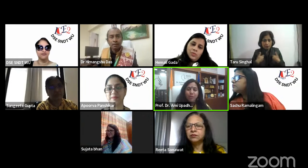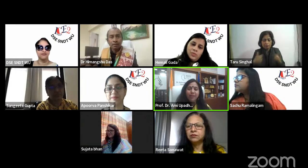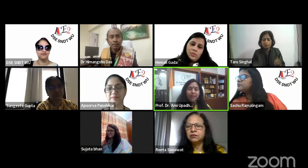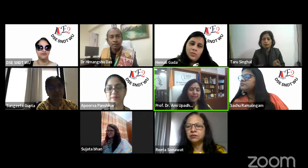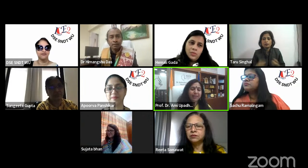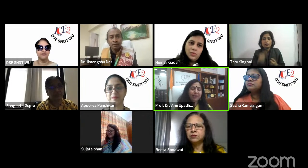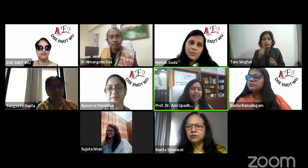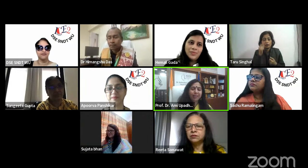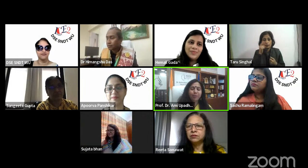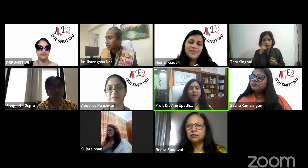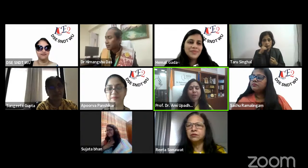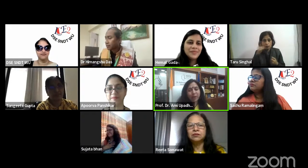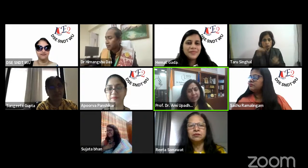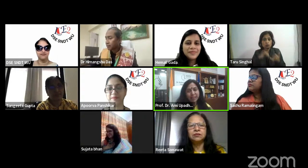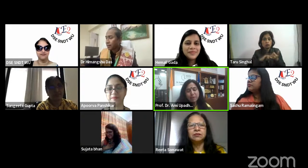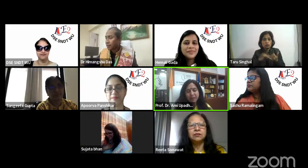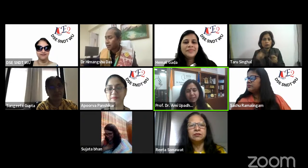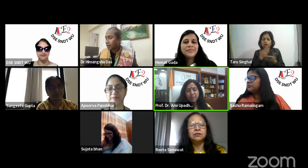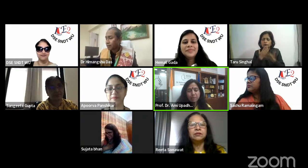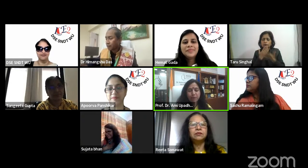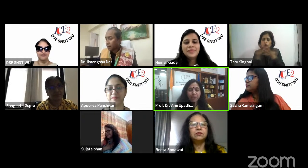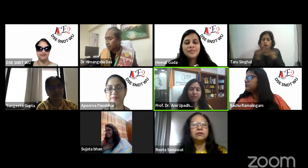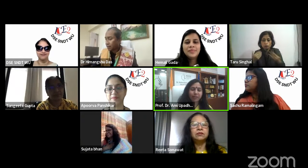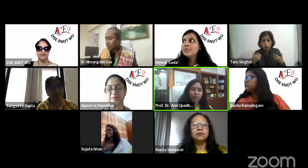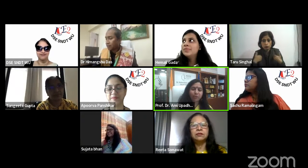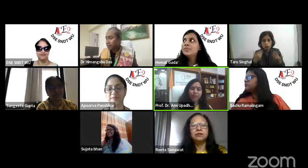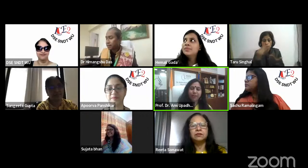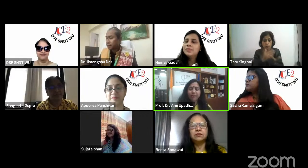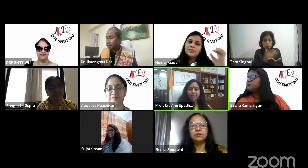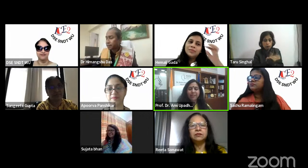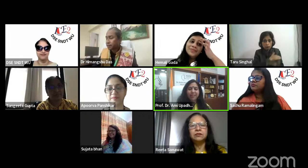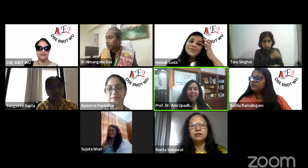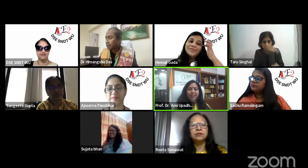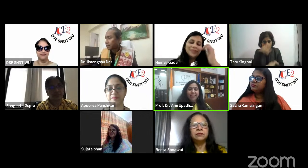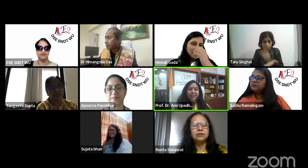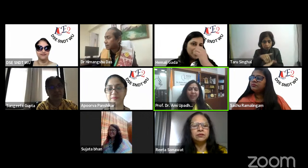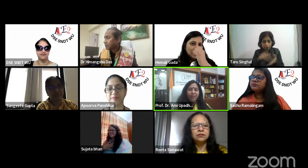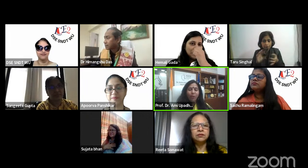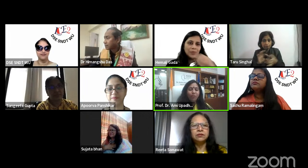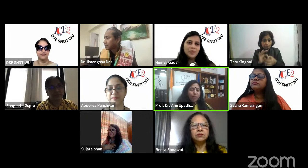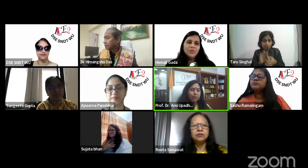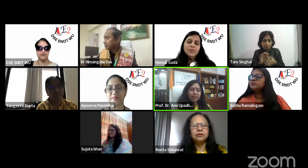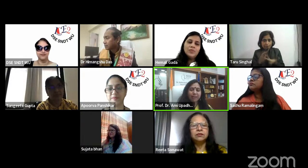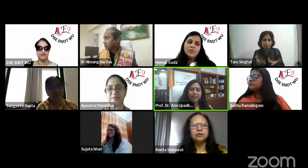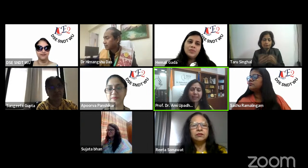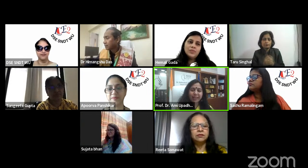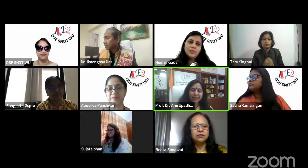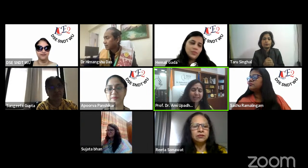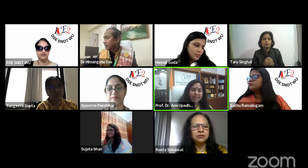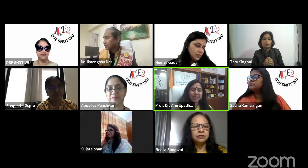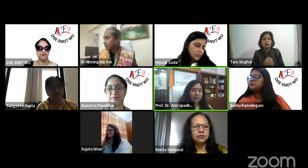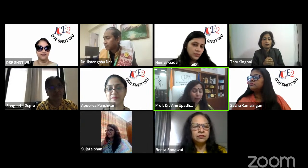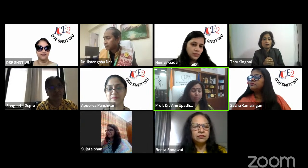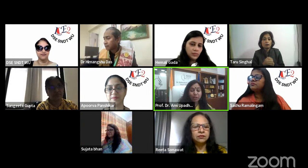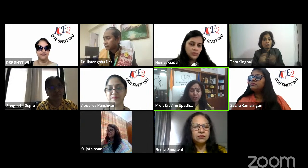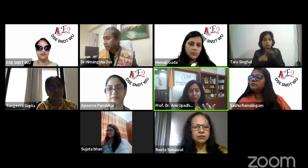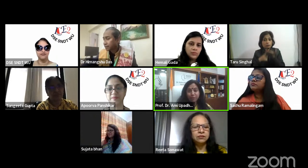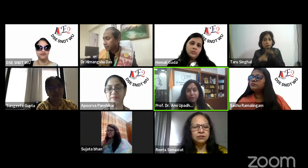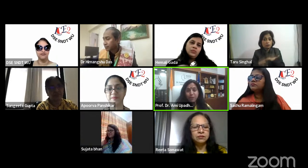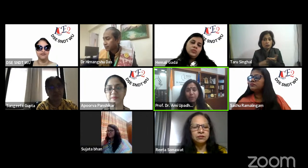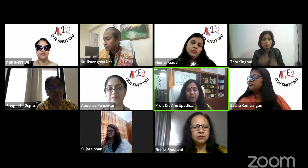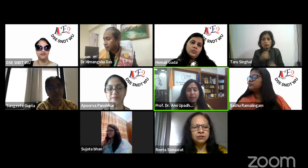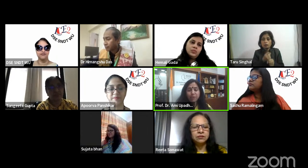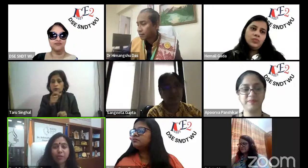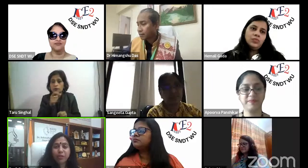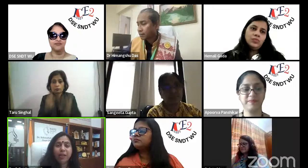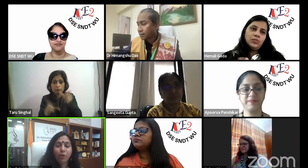Professor Sujata ji for inviting me, making me a part of this conference. Honorable guests, in absence of,